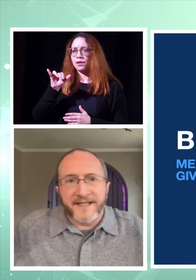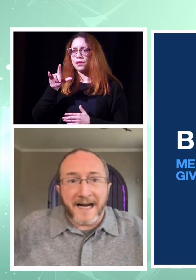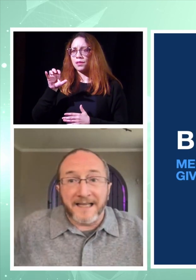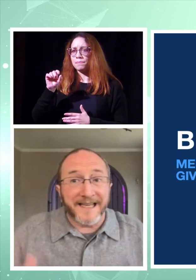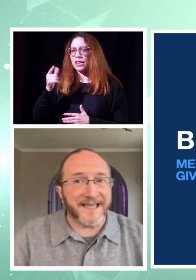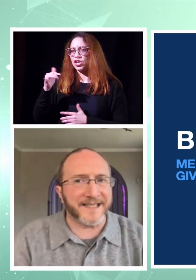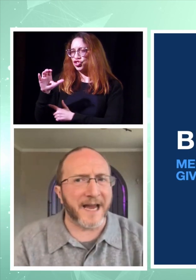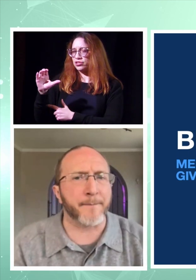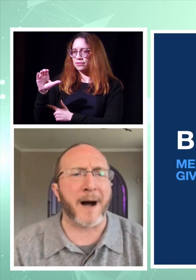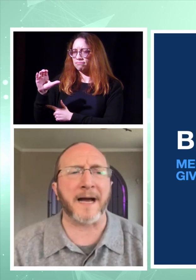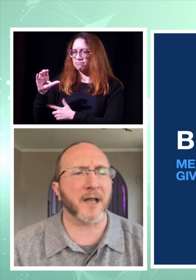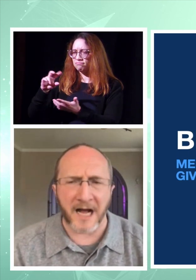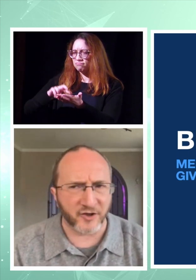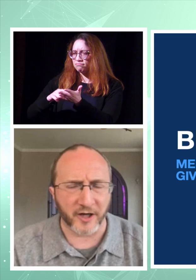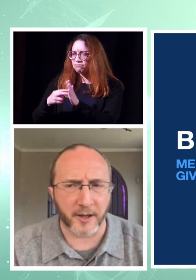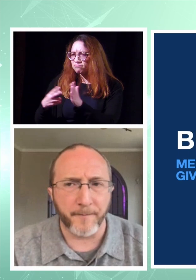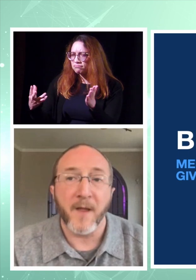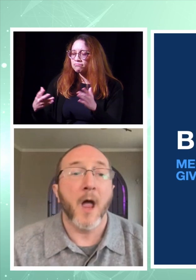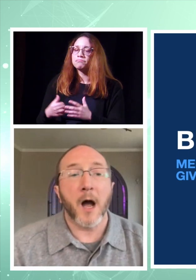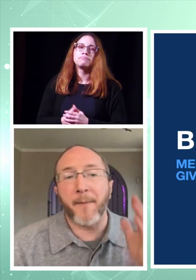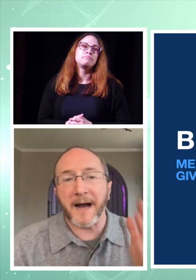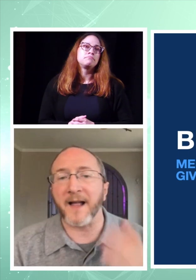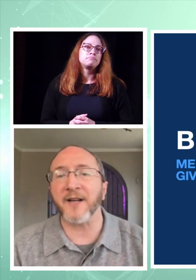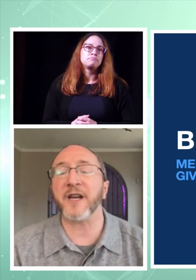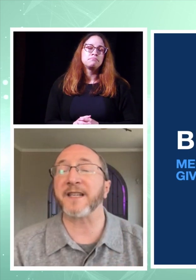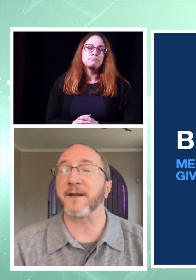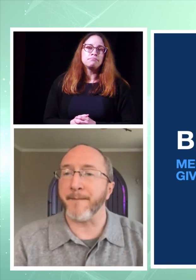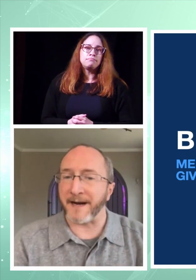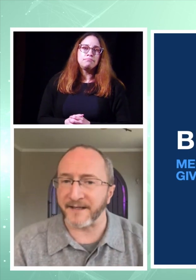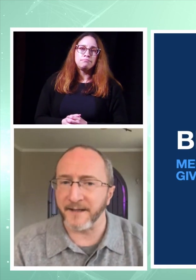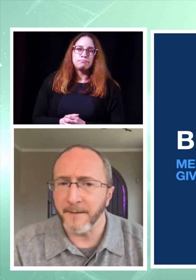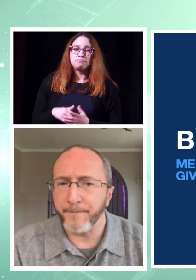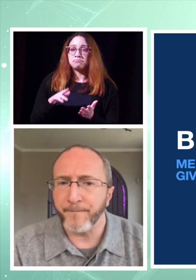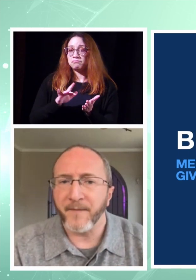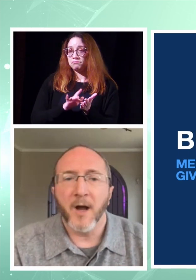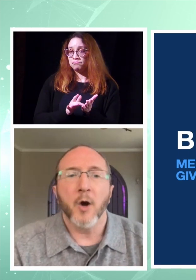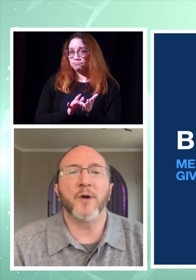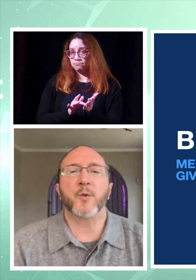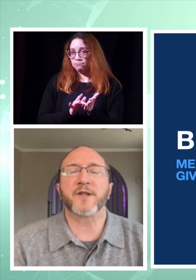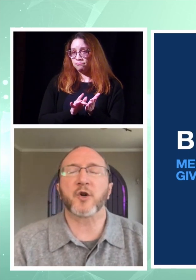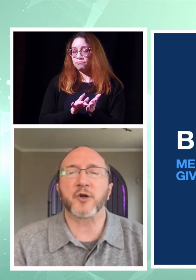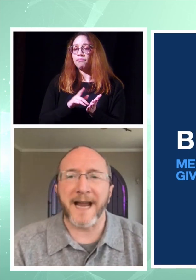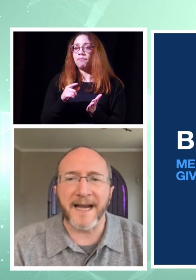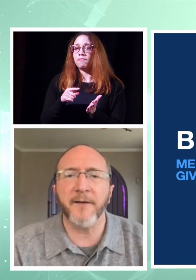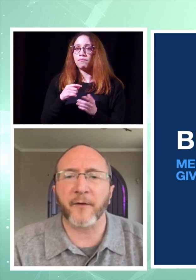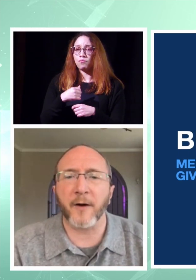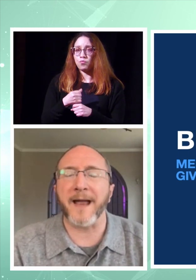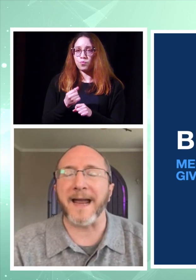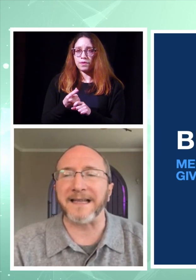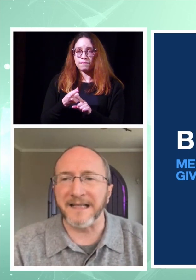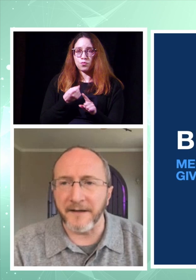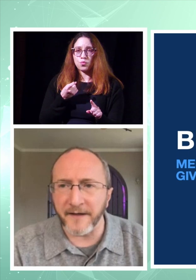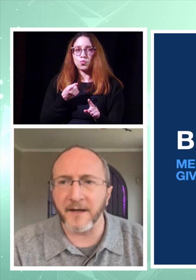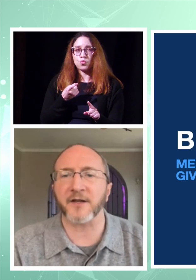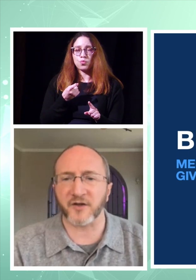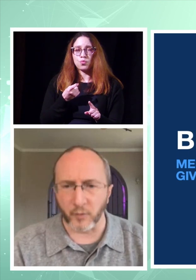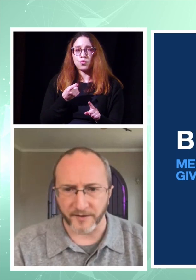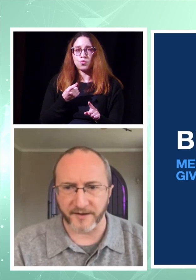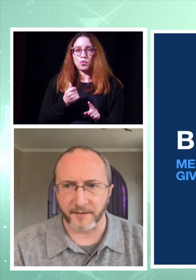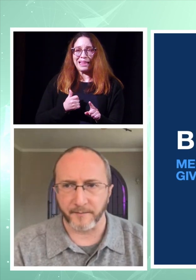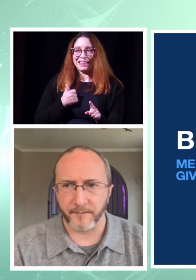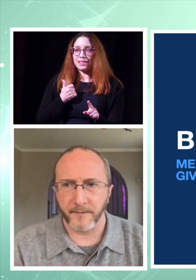what exactly is a biologic? A biologic is a medicine which was created from a